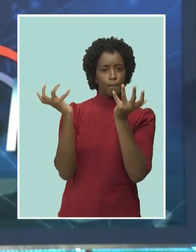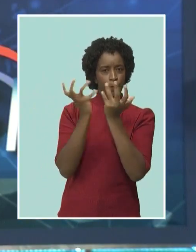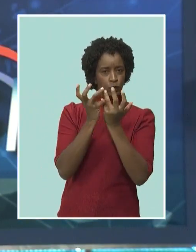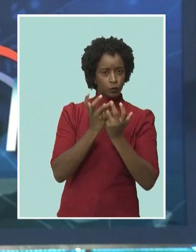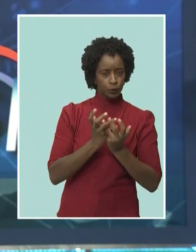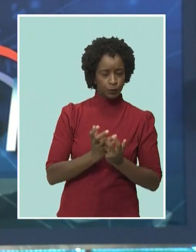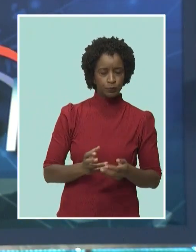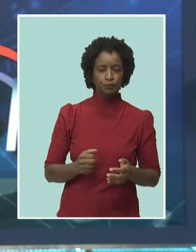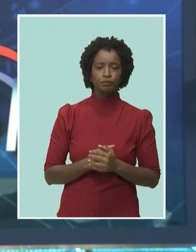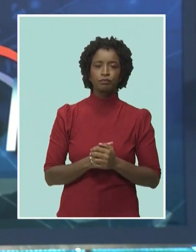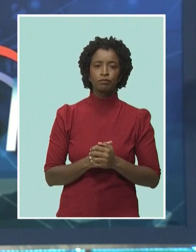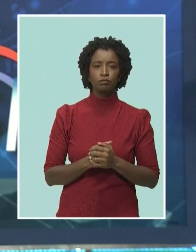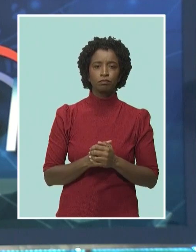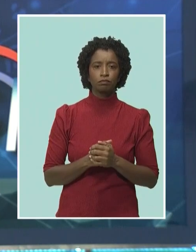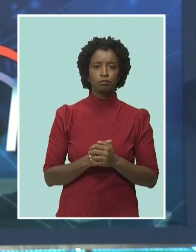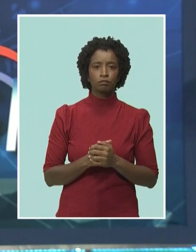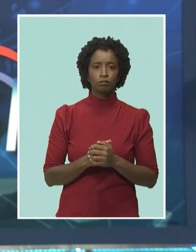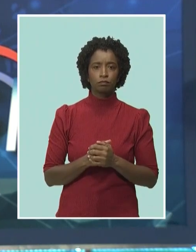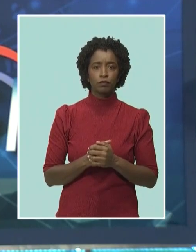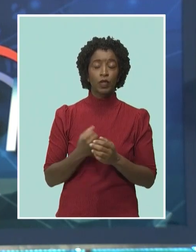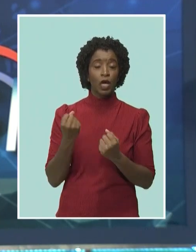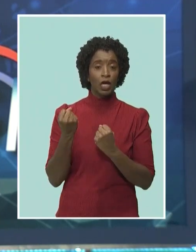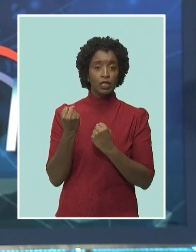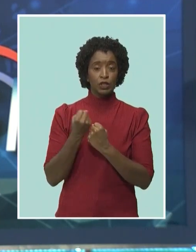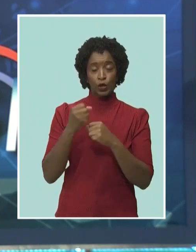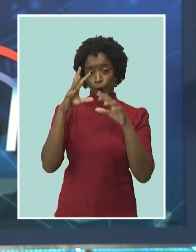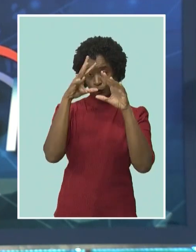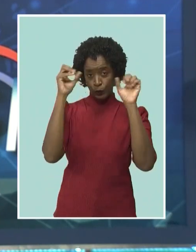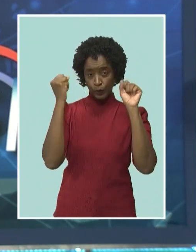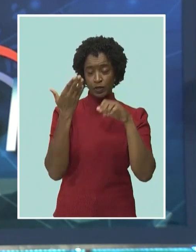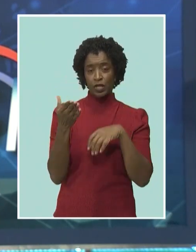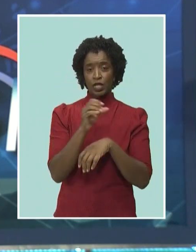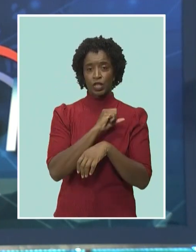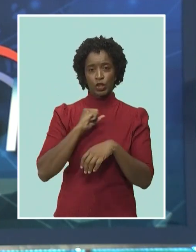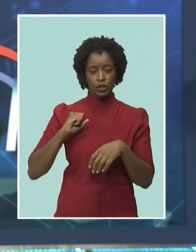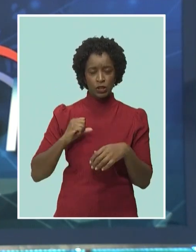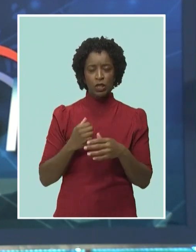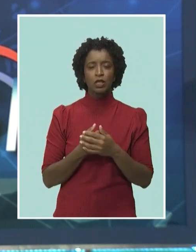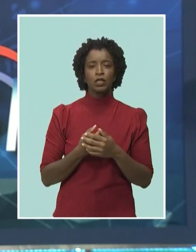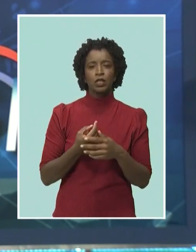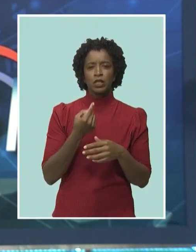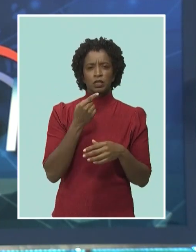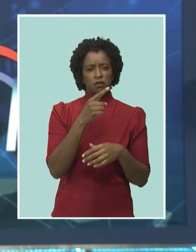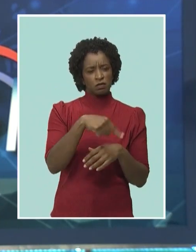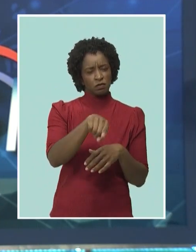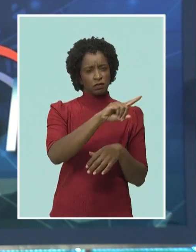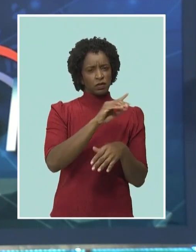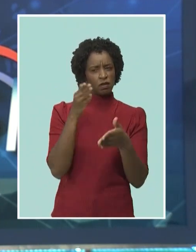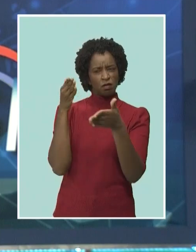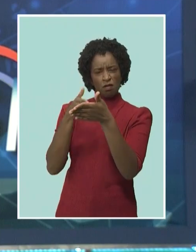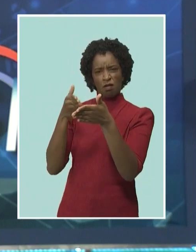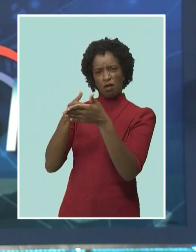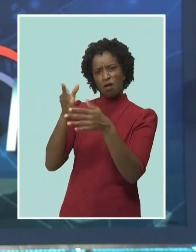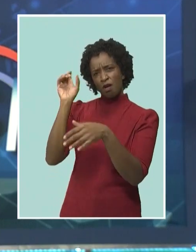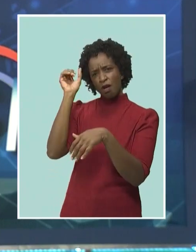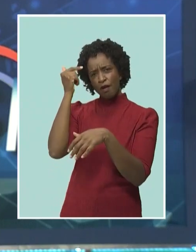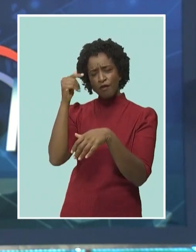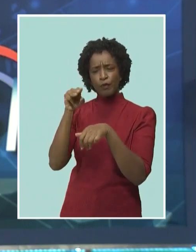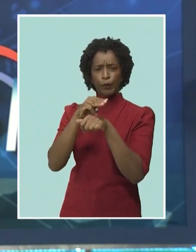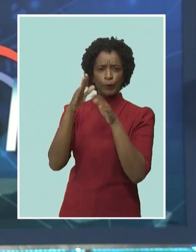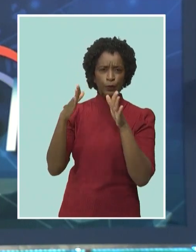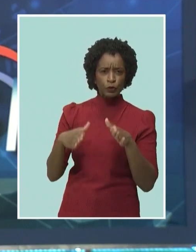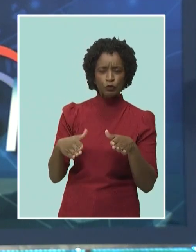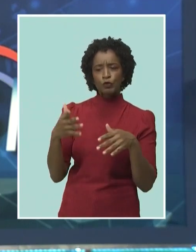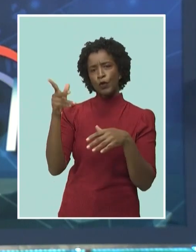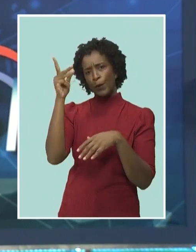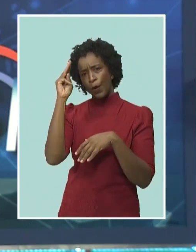Deputy President of the Senate, Her Honor Senator Elizabeth Thompson, has fired back at critics of government officials traveling for international